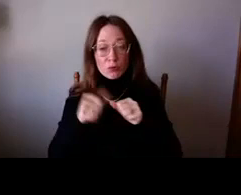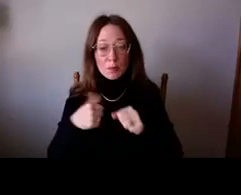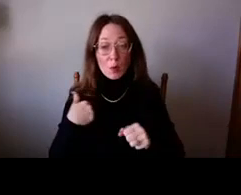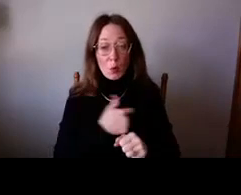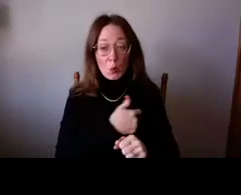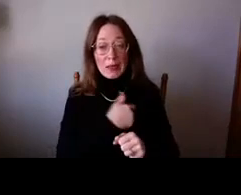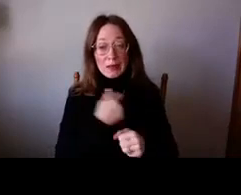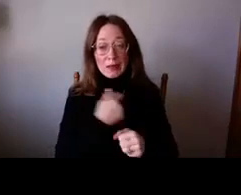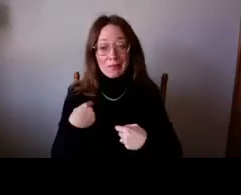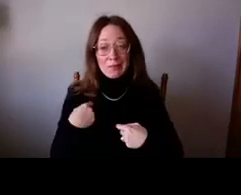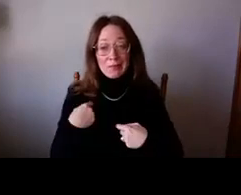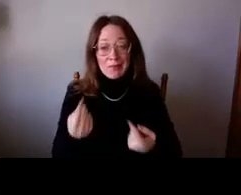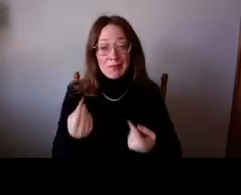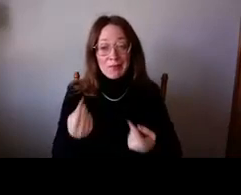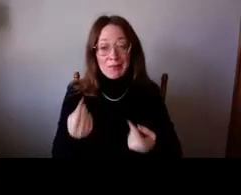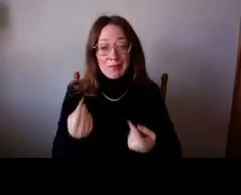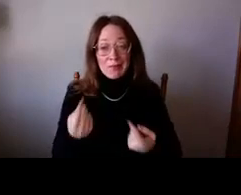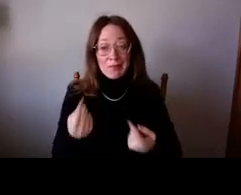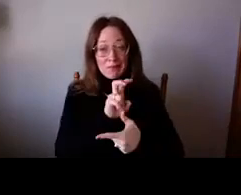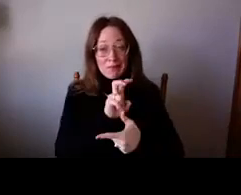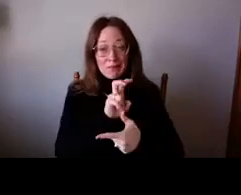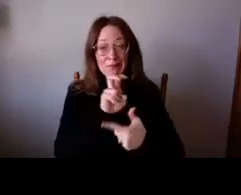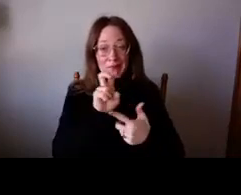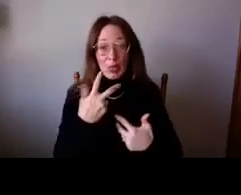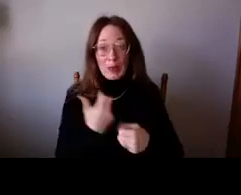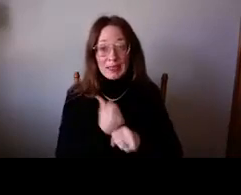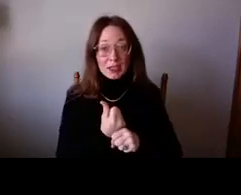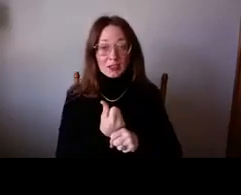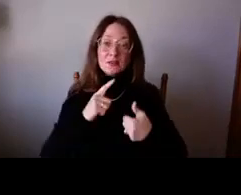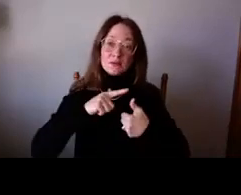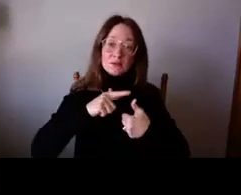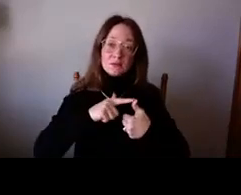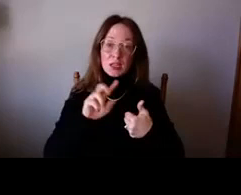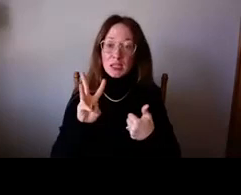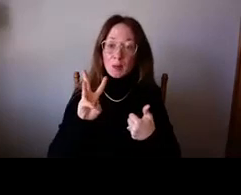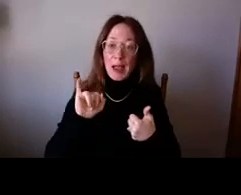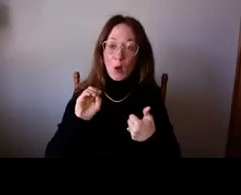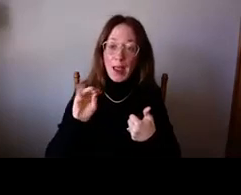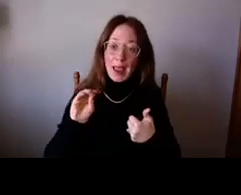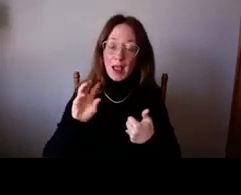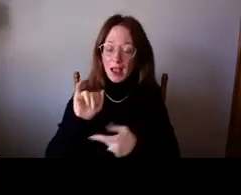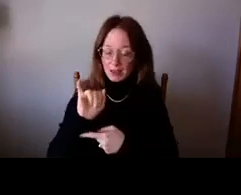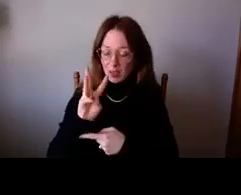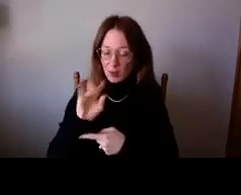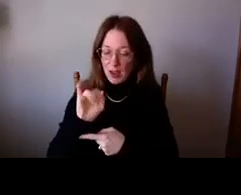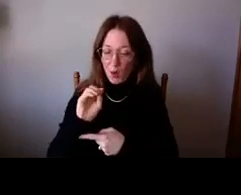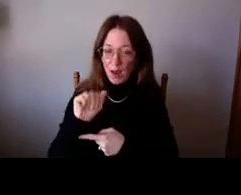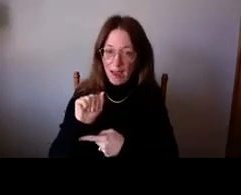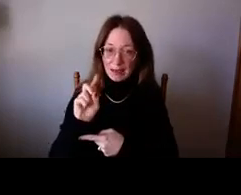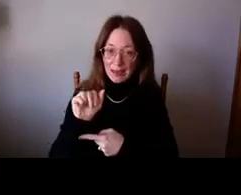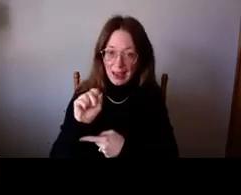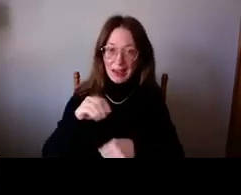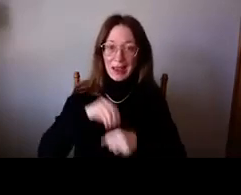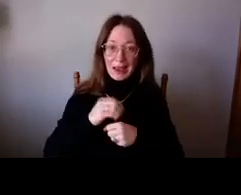past 3 program years. So as you know, we began collecting WIOA data from VR programs in program year